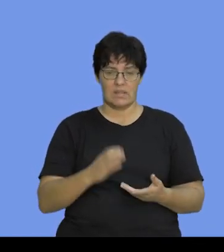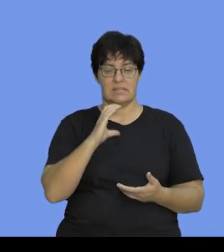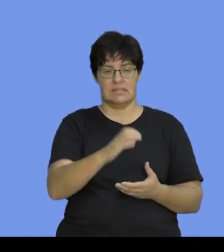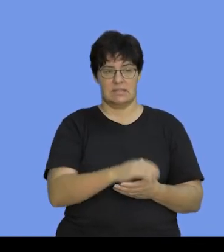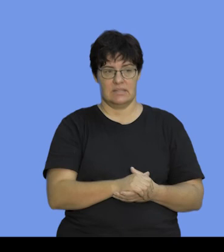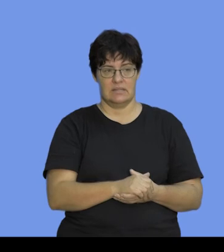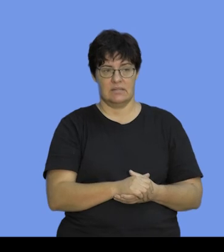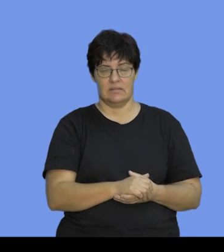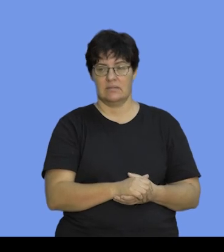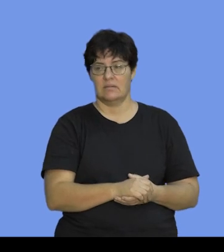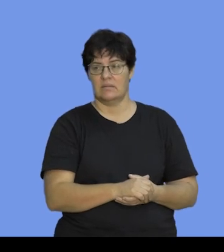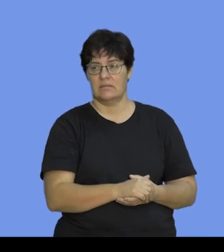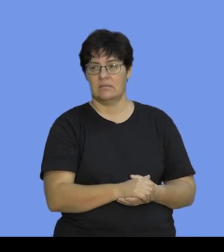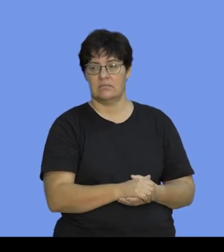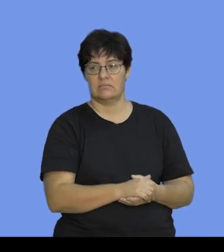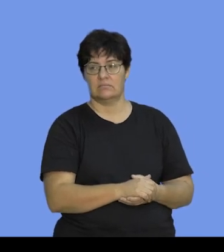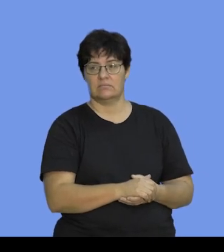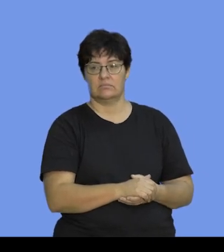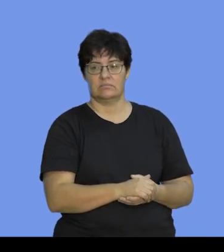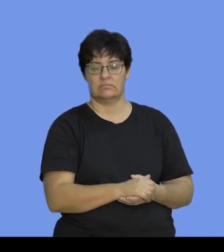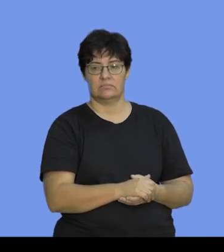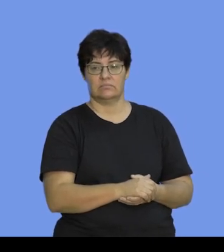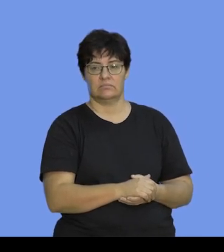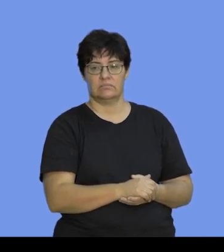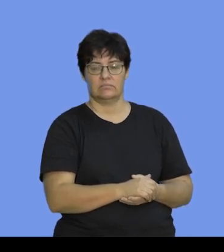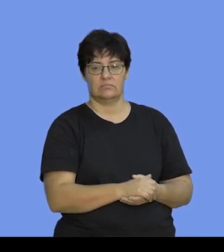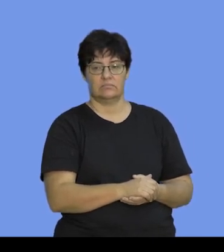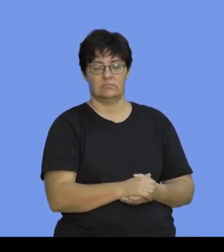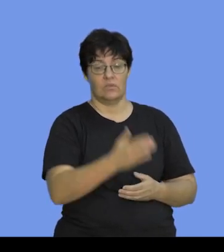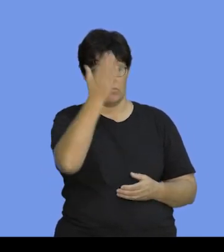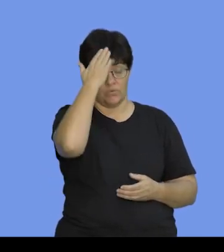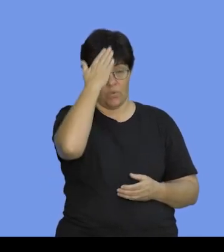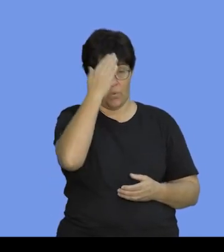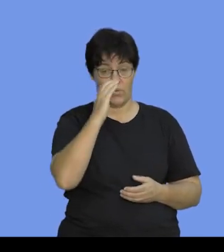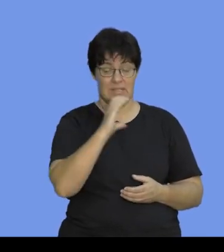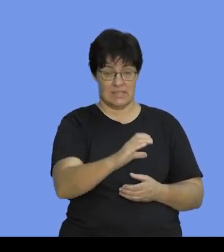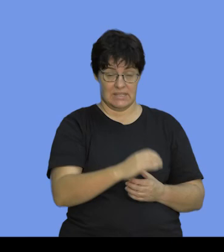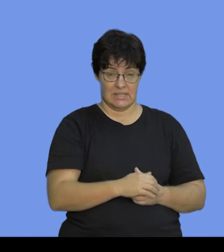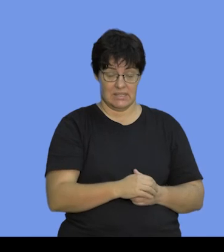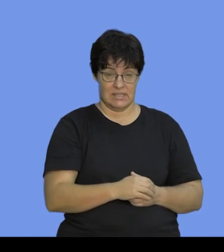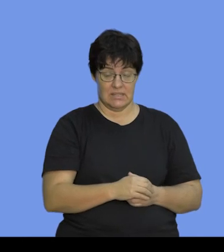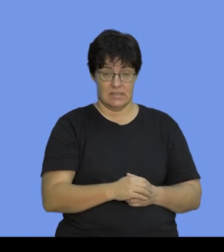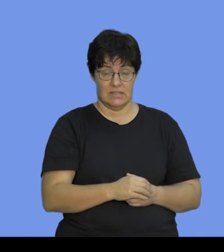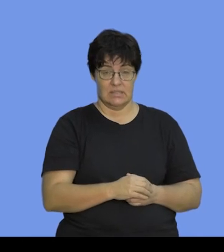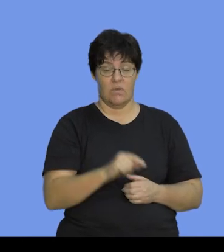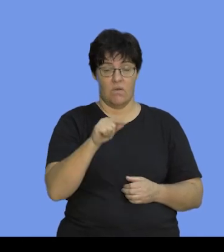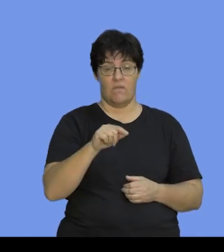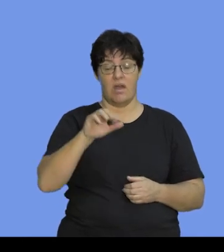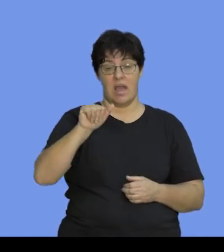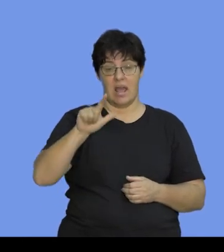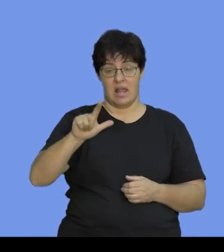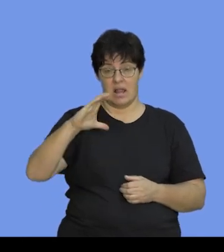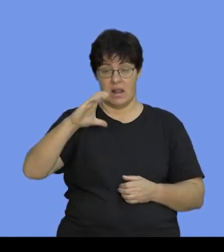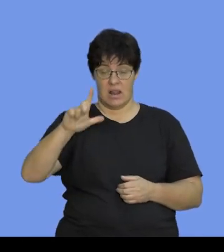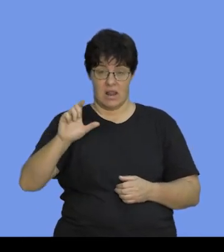the concentration, right? So what do we know? We know that concentration of aluminium chloride,